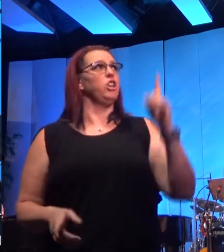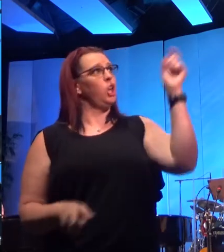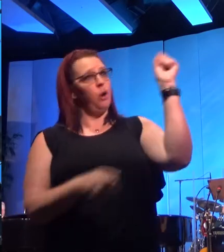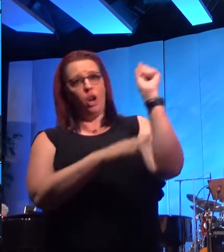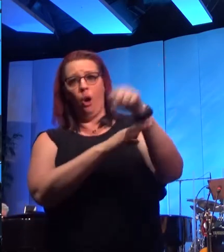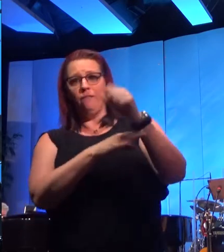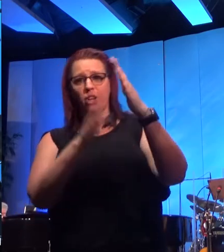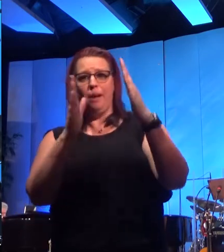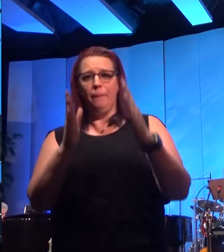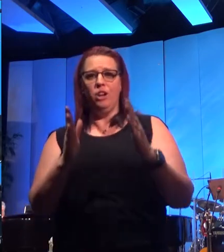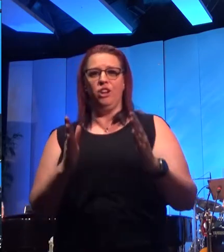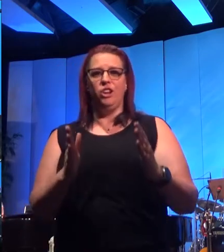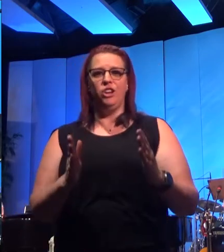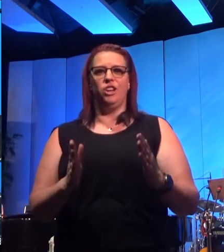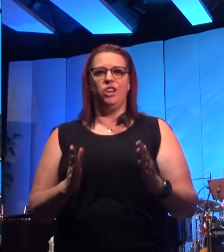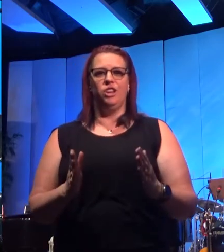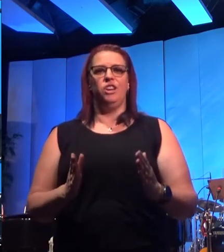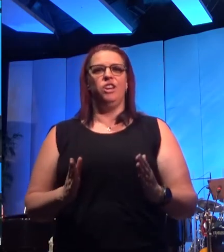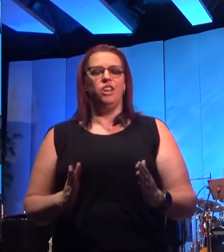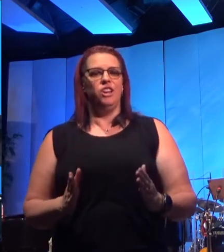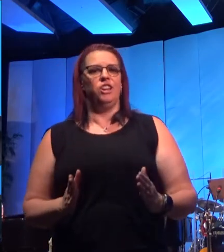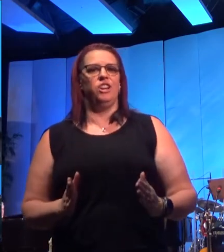You're an overcomer.